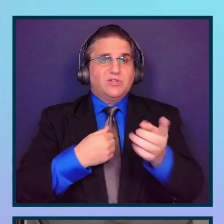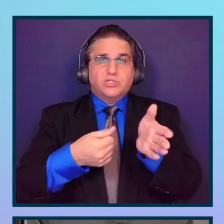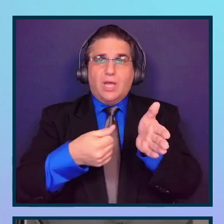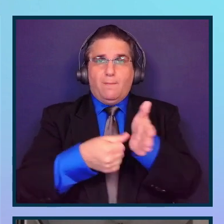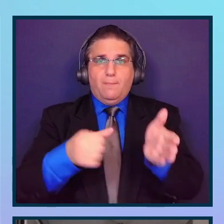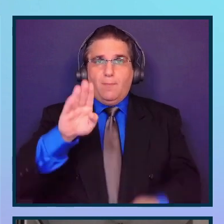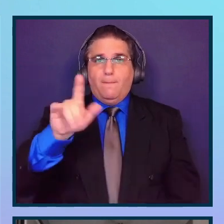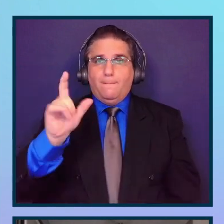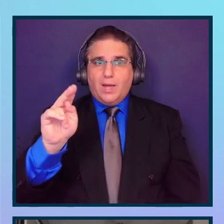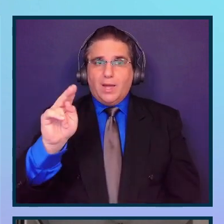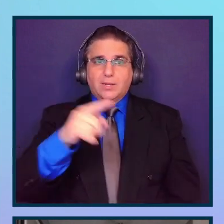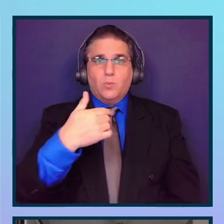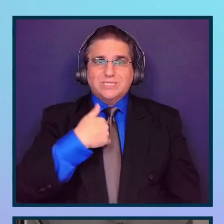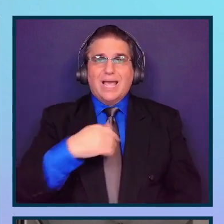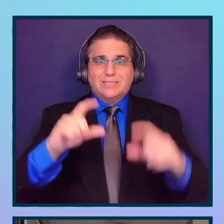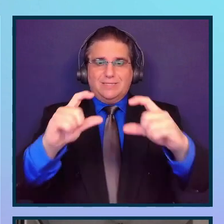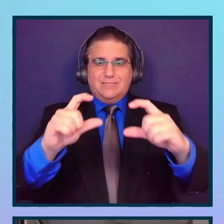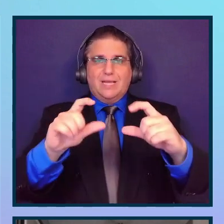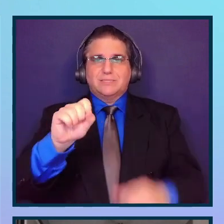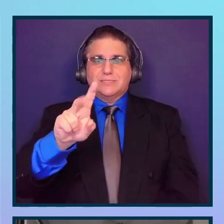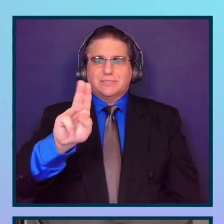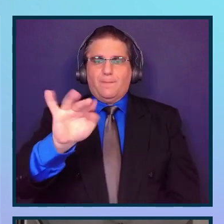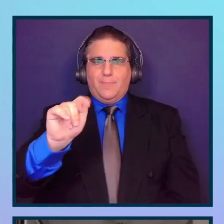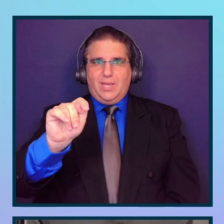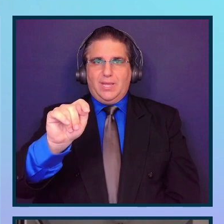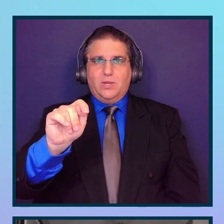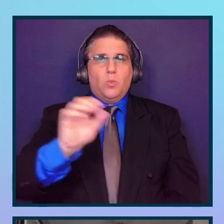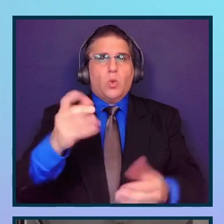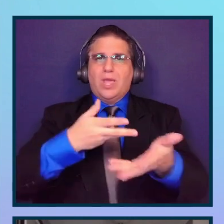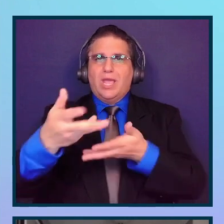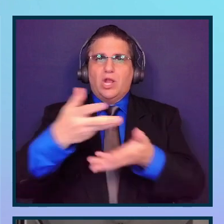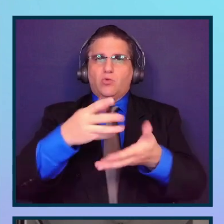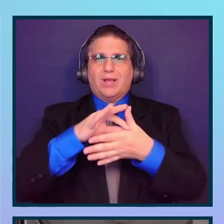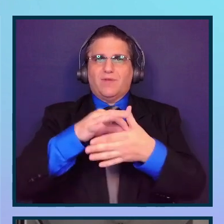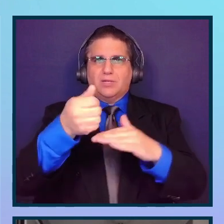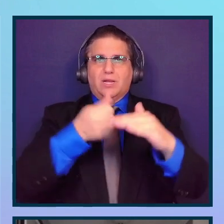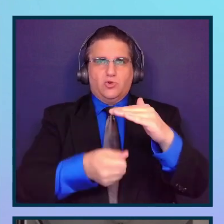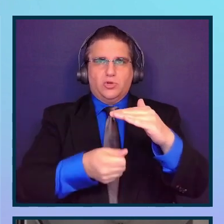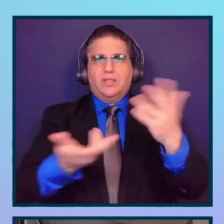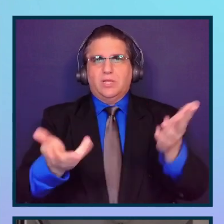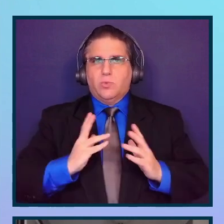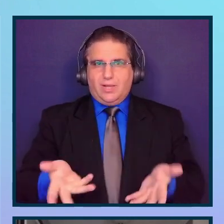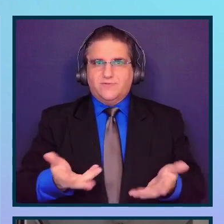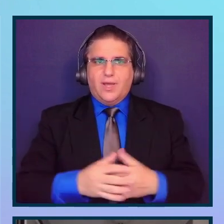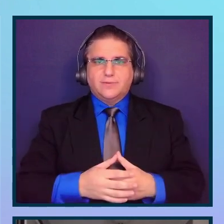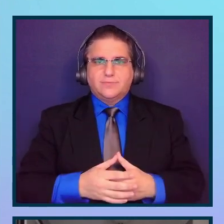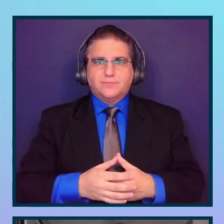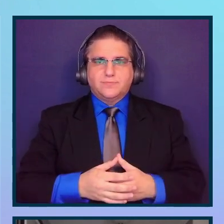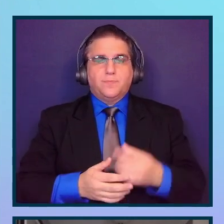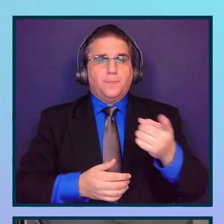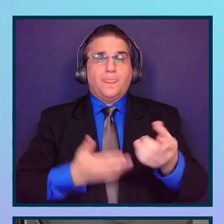which has the text submit, that doesn't have any interactive content underneath it, so that is fine. In a